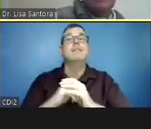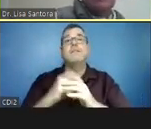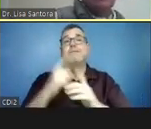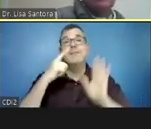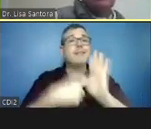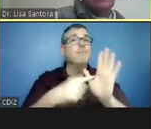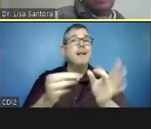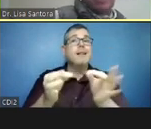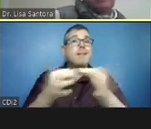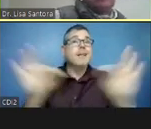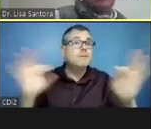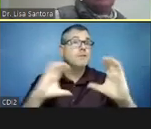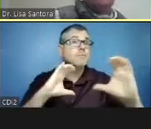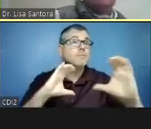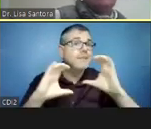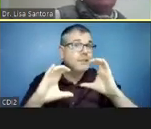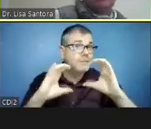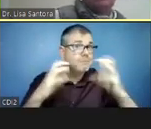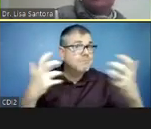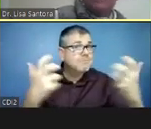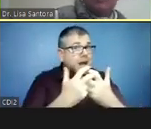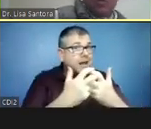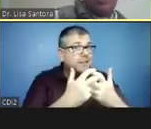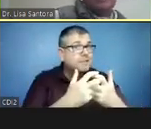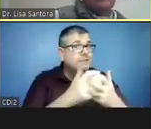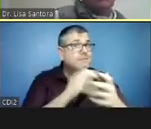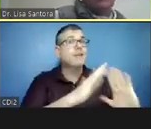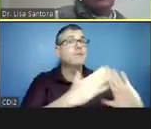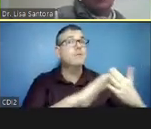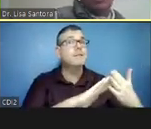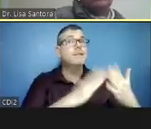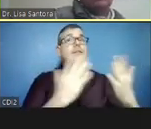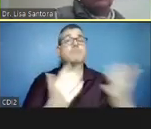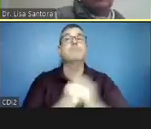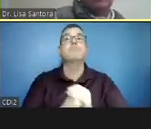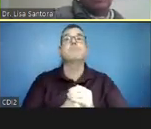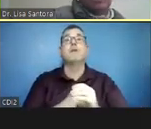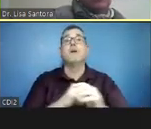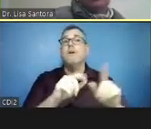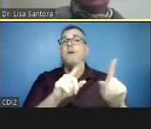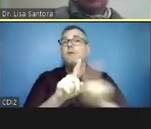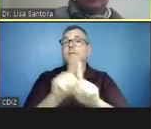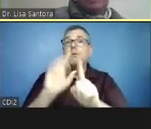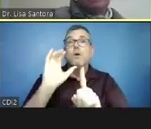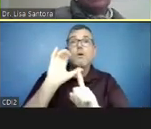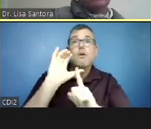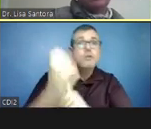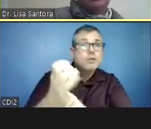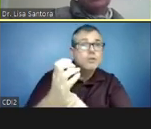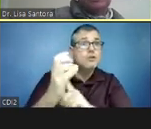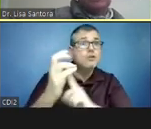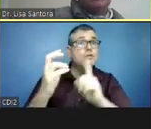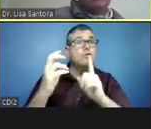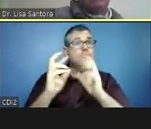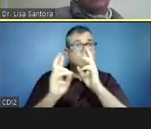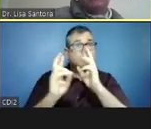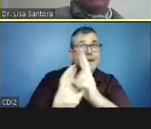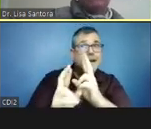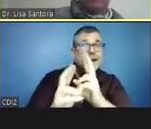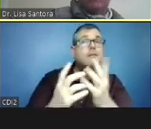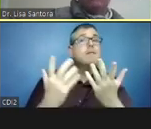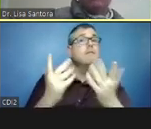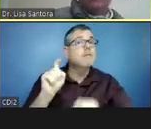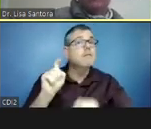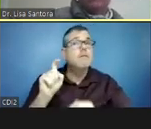that meets their needs. And then also is culturally informed, and that really is aware of some of the cultural beliefs or religious beliefs that may